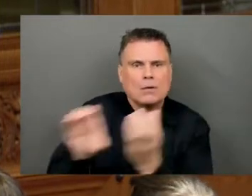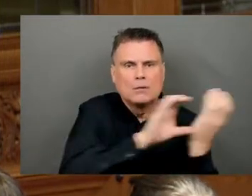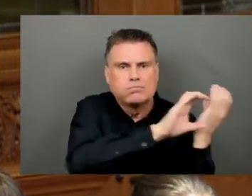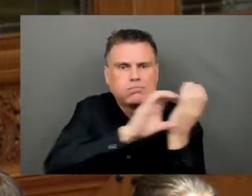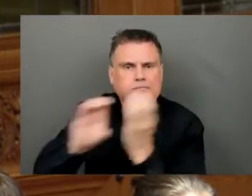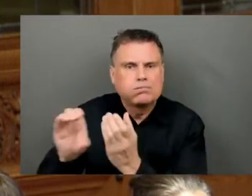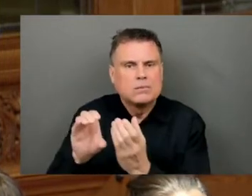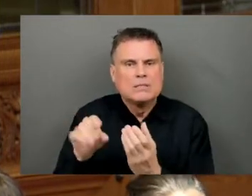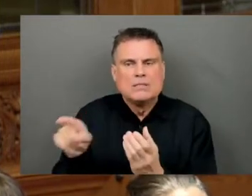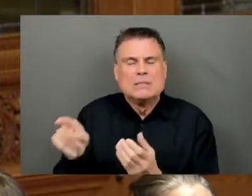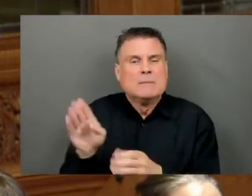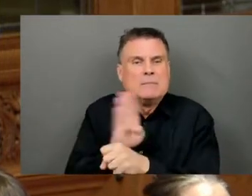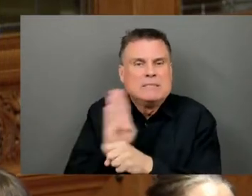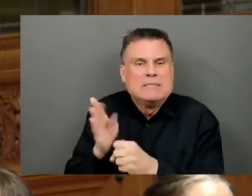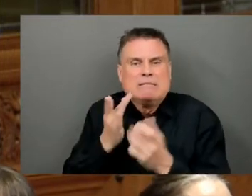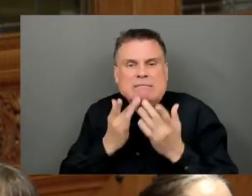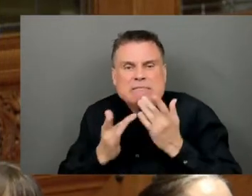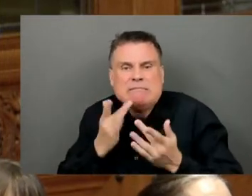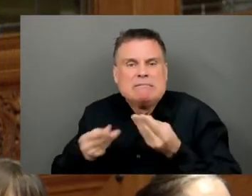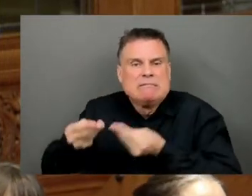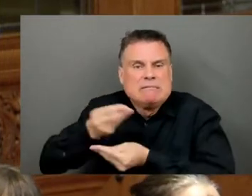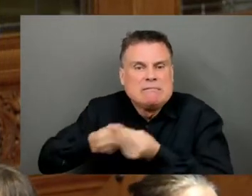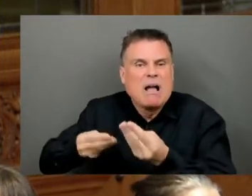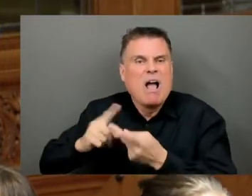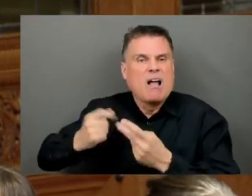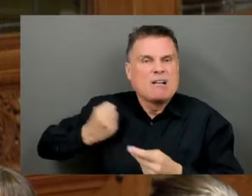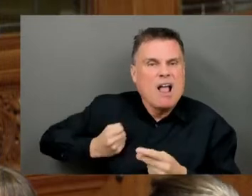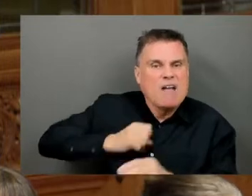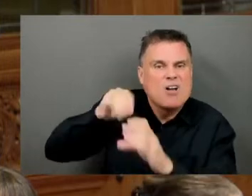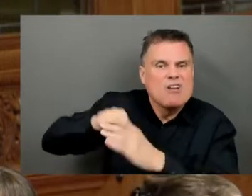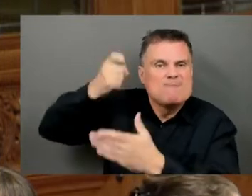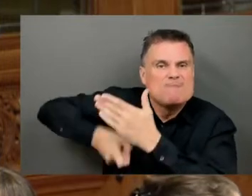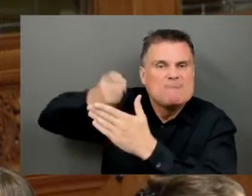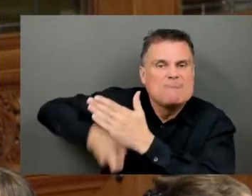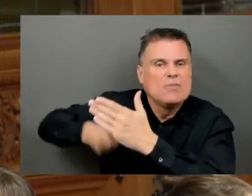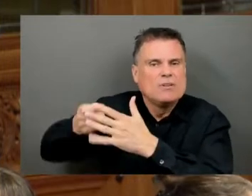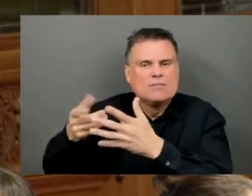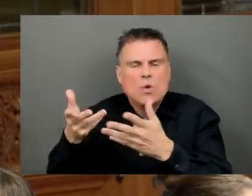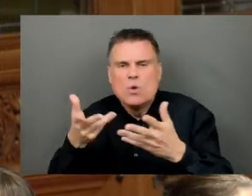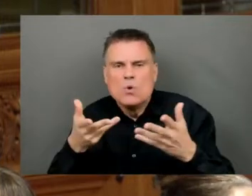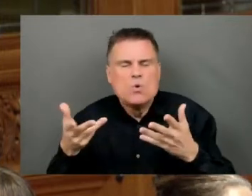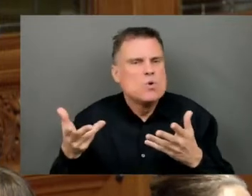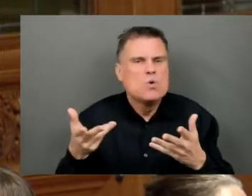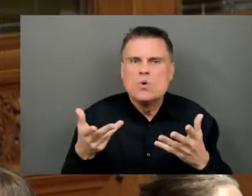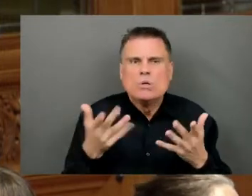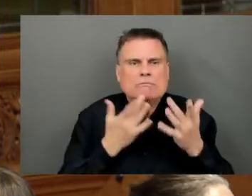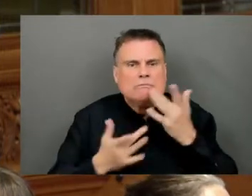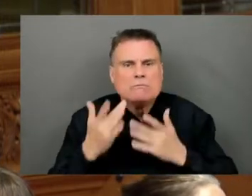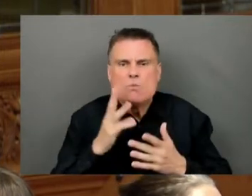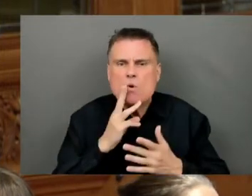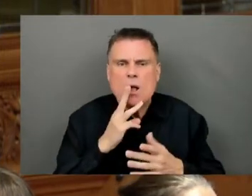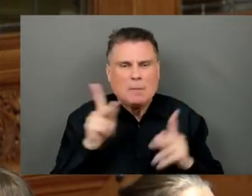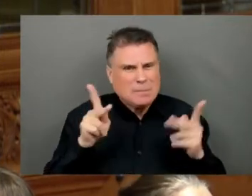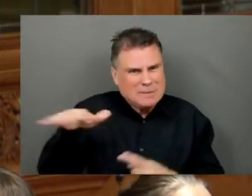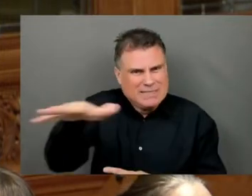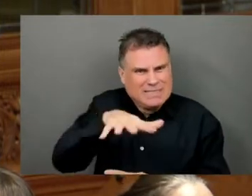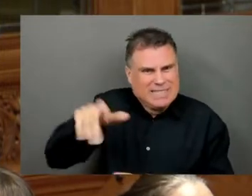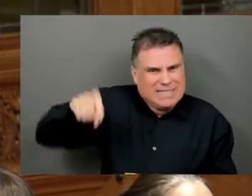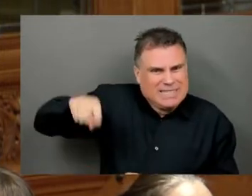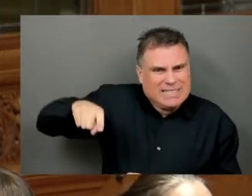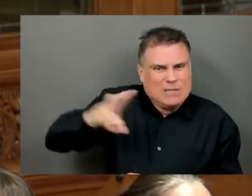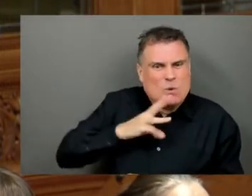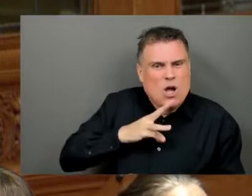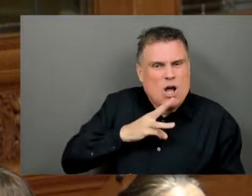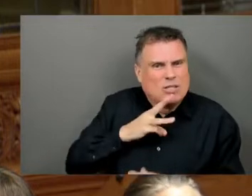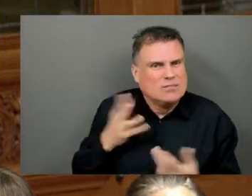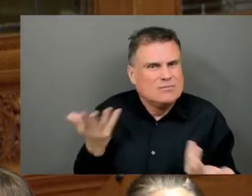After air, it is water that we rely on for our survival. We can last a minute or two without air, and we can last